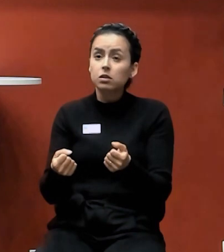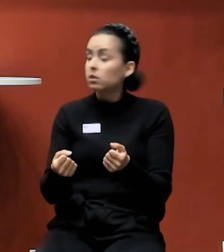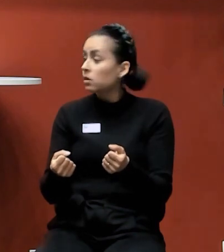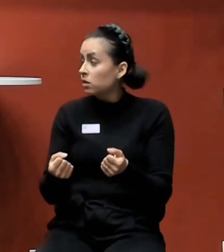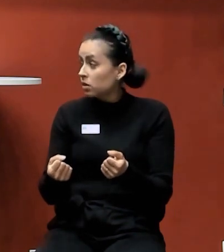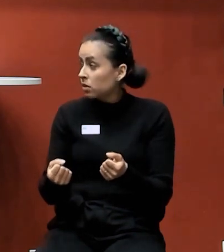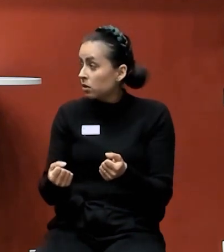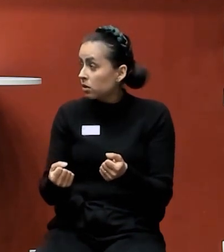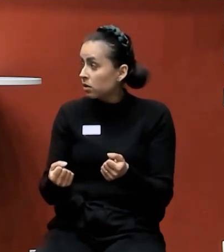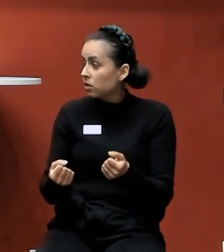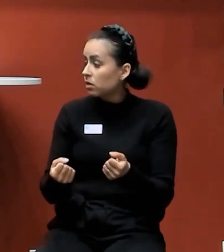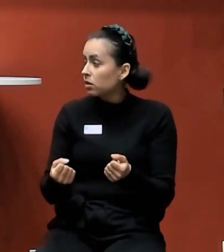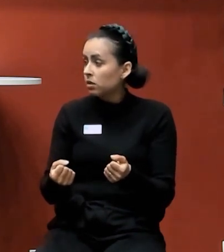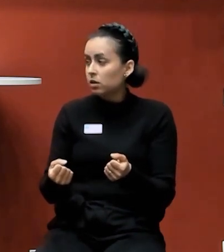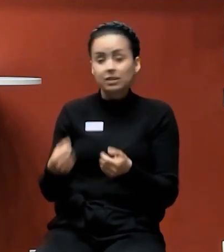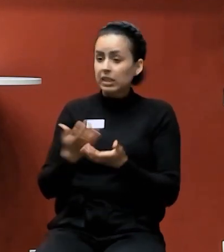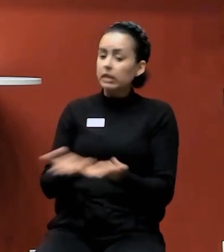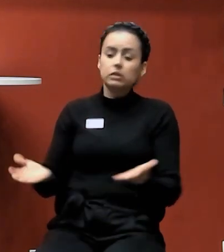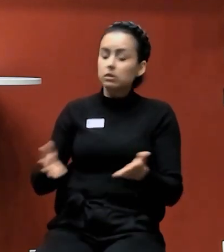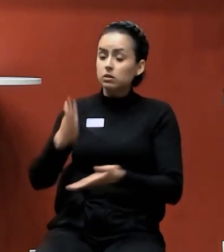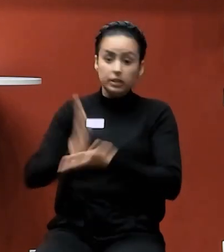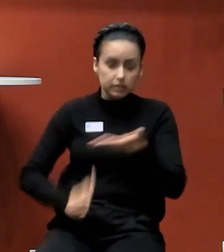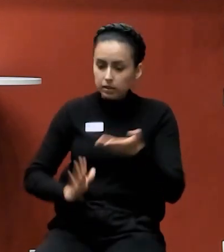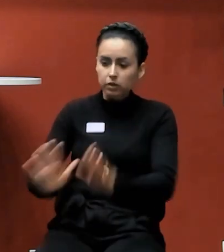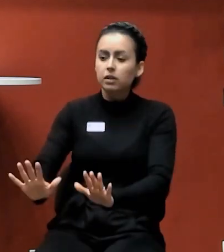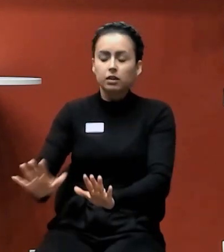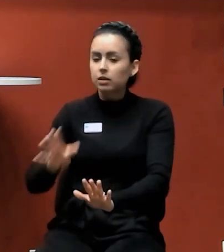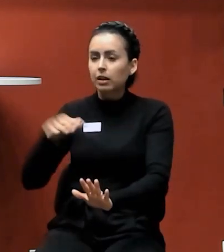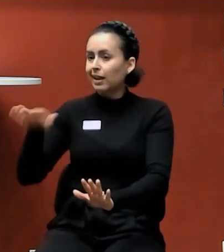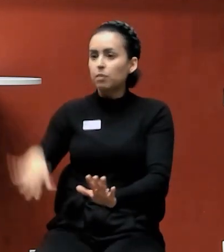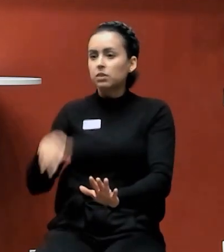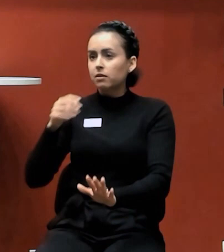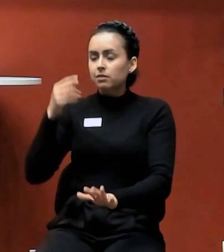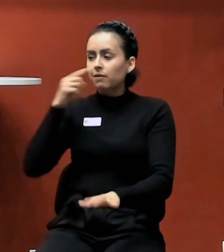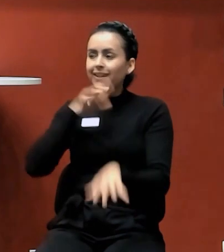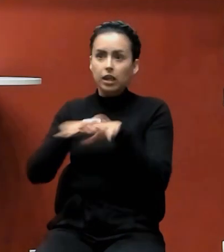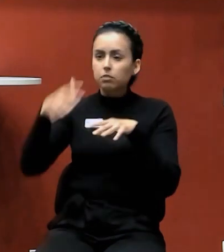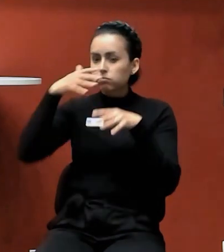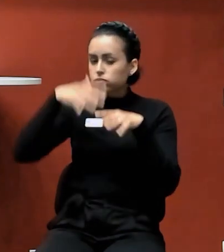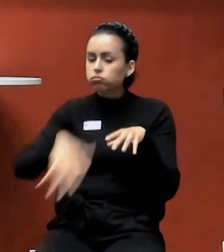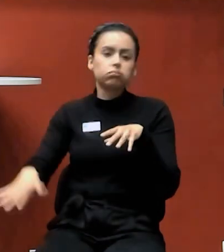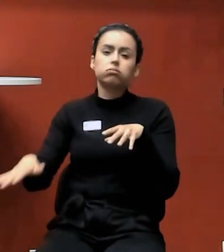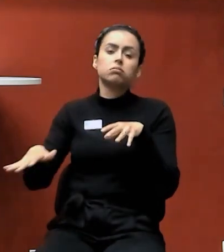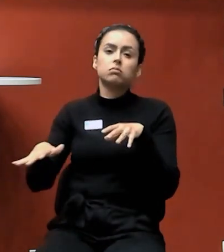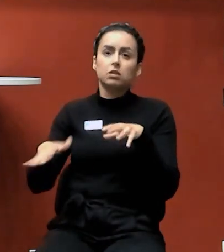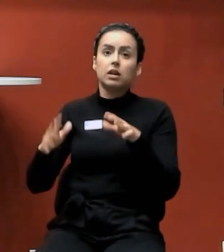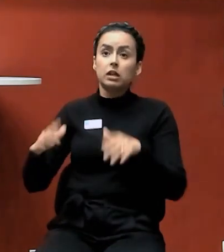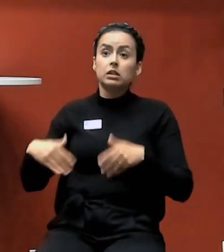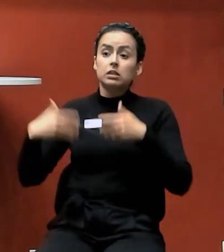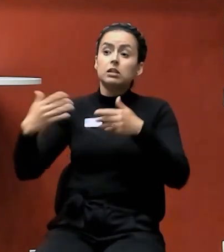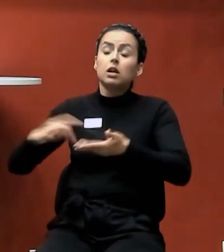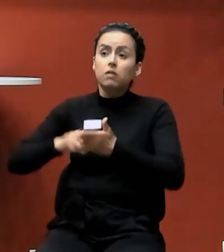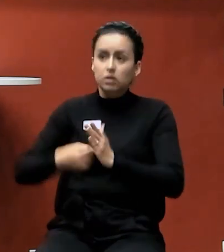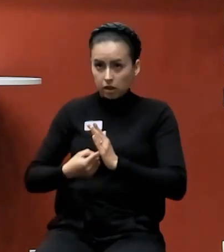we didn't even like, the show stopped there because the kid was bleeding. And the next time we went there, they had